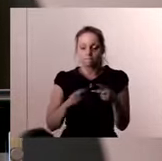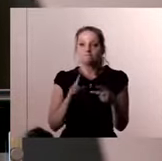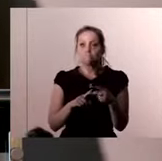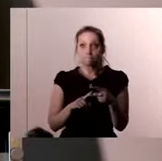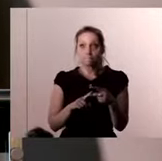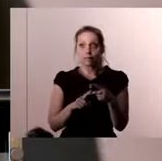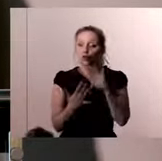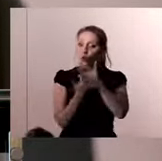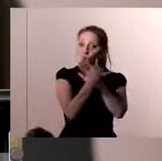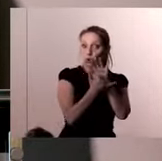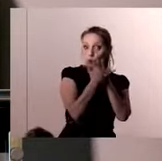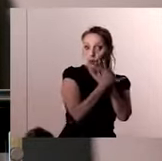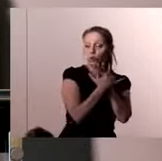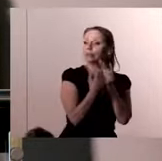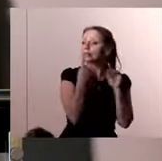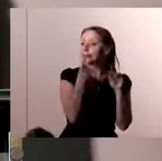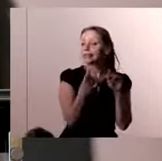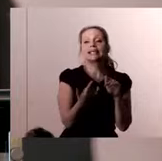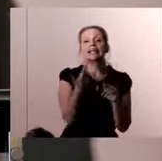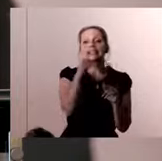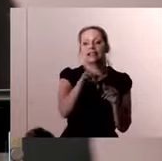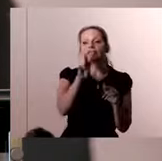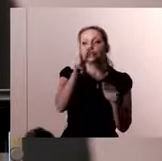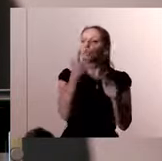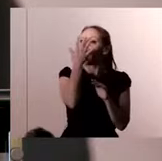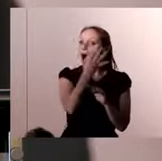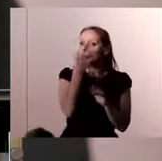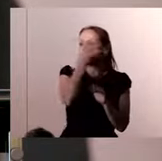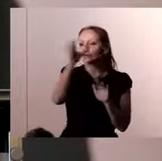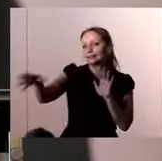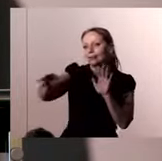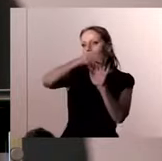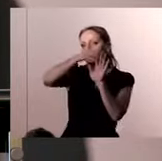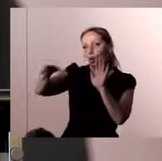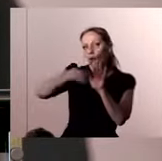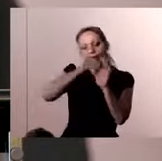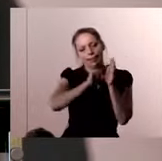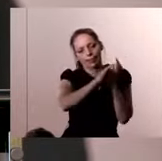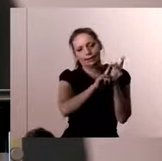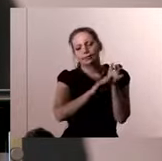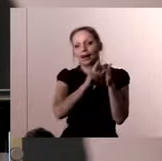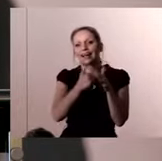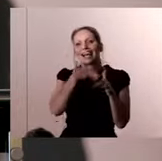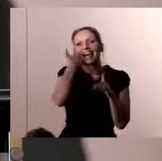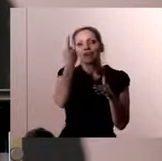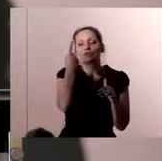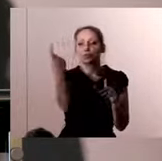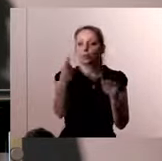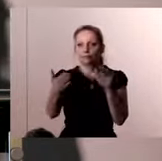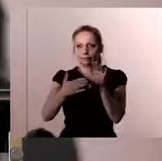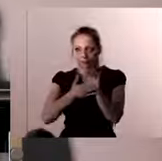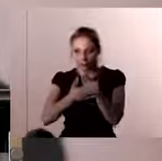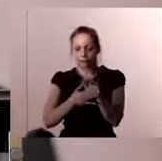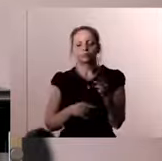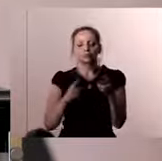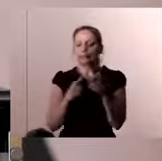According to YouTube, 72 hours of video are uploaded to their site every single minute.